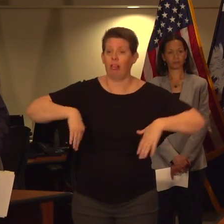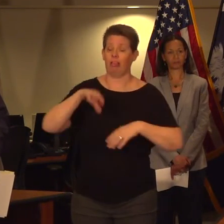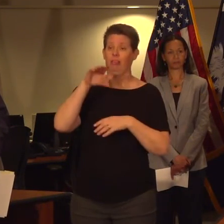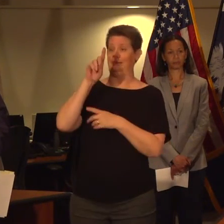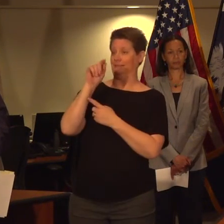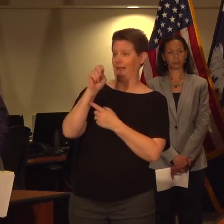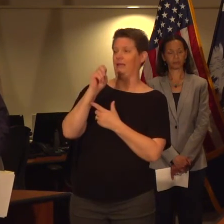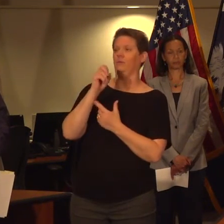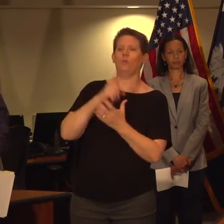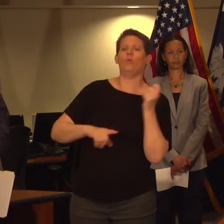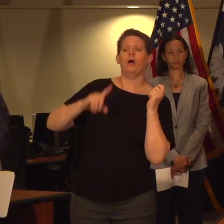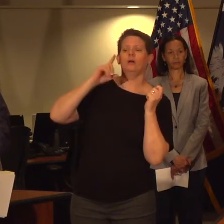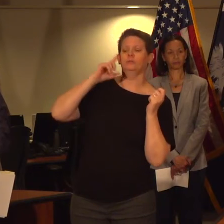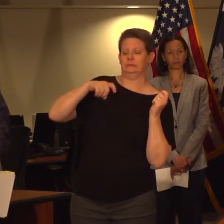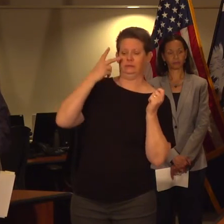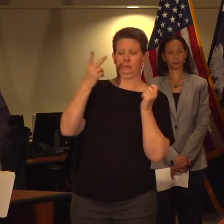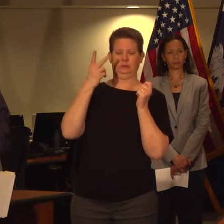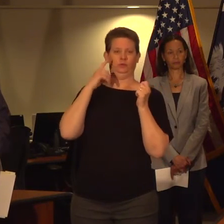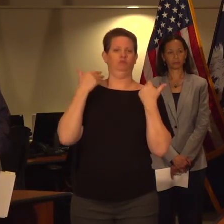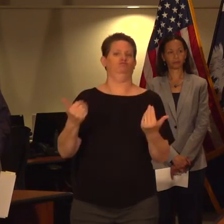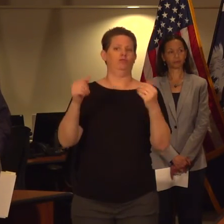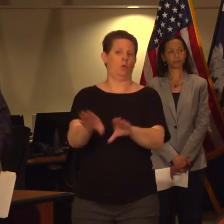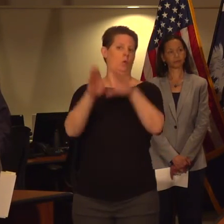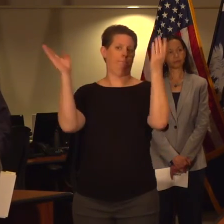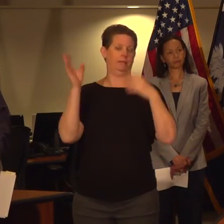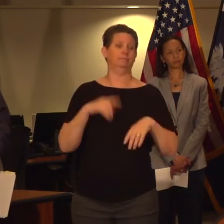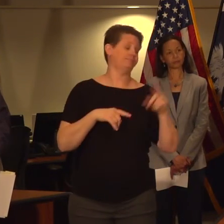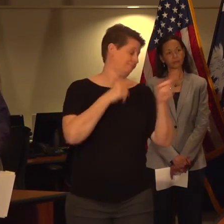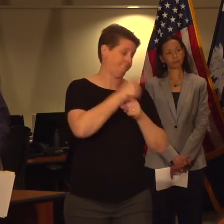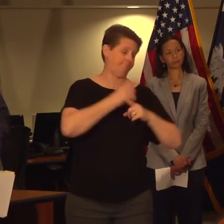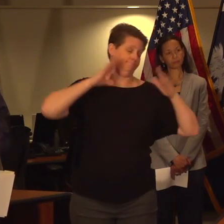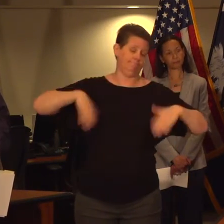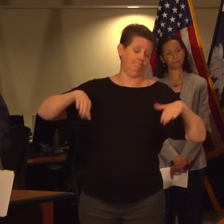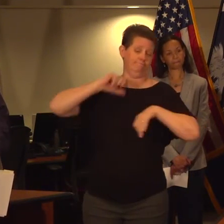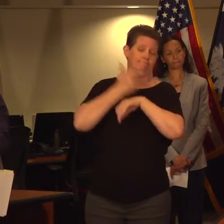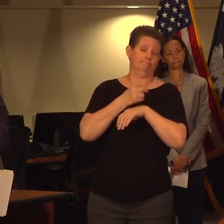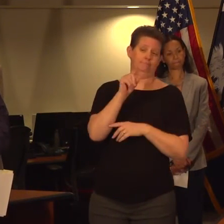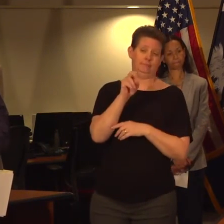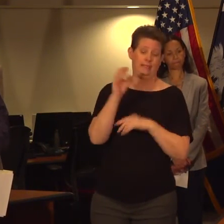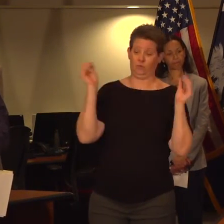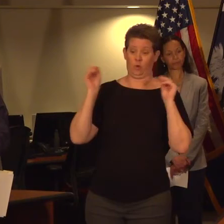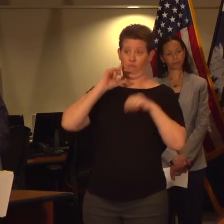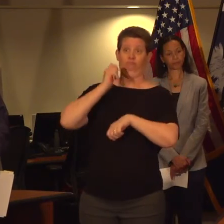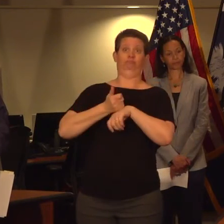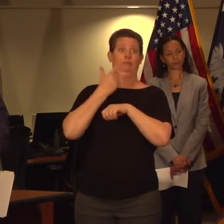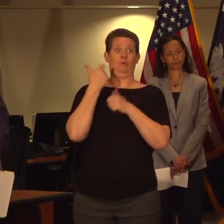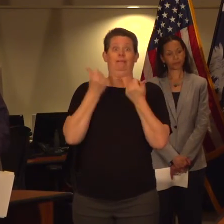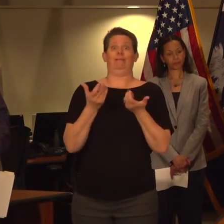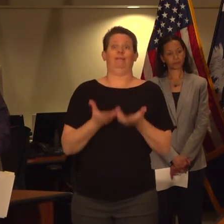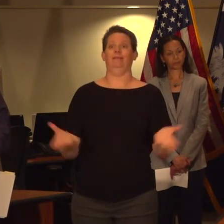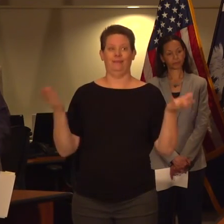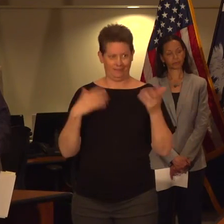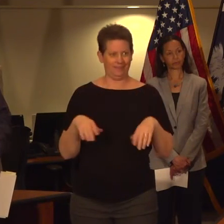will you need to see to have the confidence to reopen? Yes, there is no set date, of course. There's no set date for any of these things, as